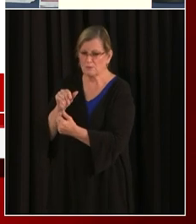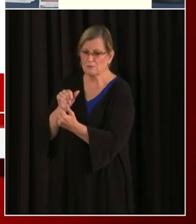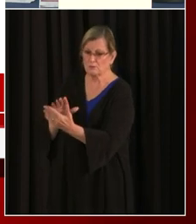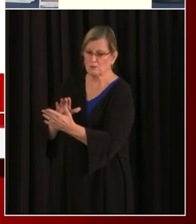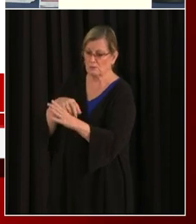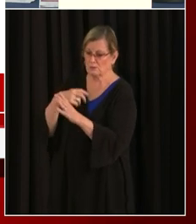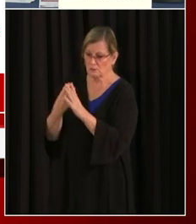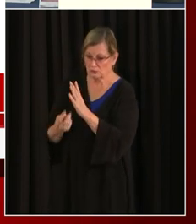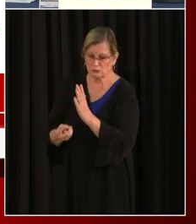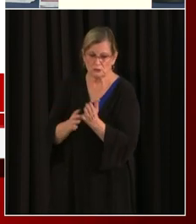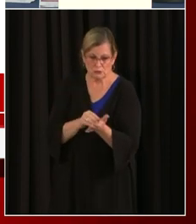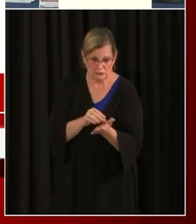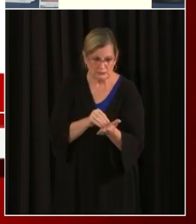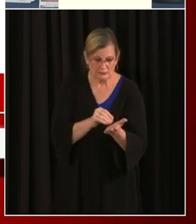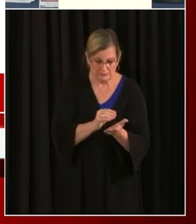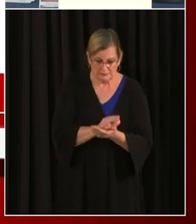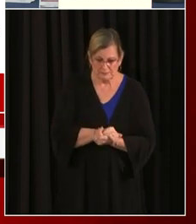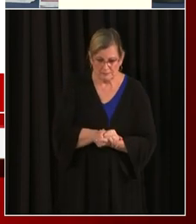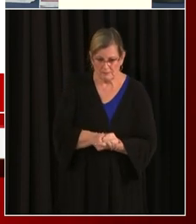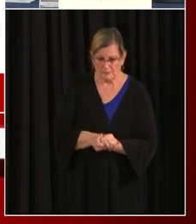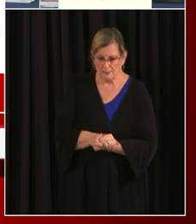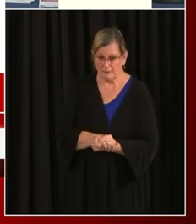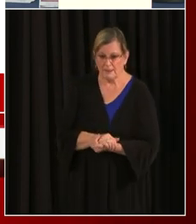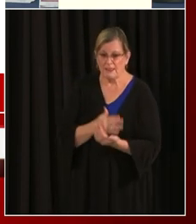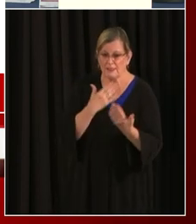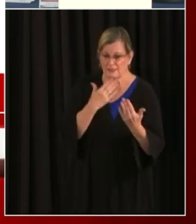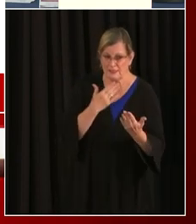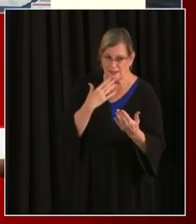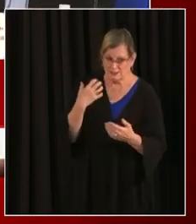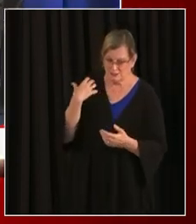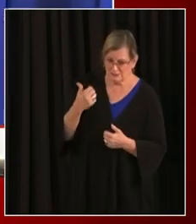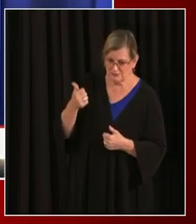students. Thank you, Chancellor. Director Geldhart.